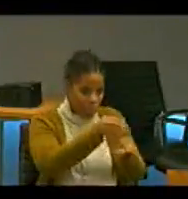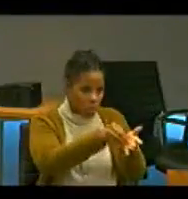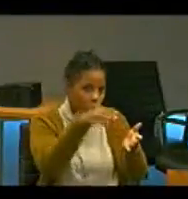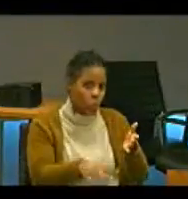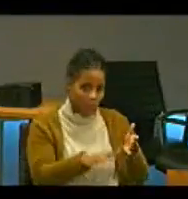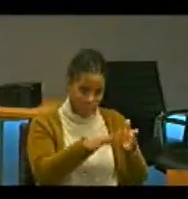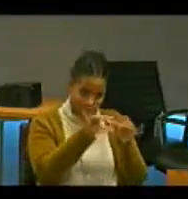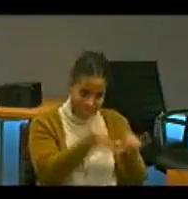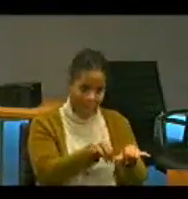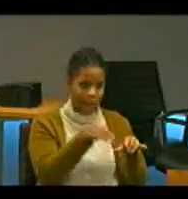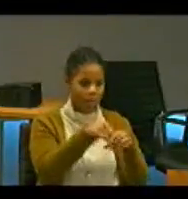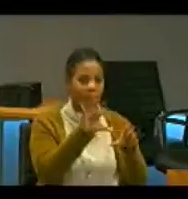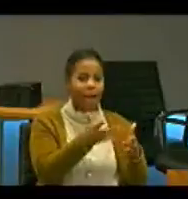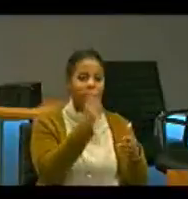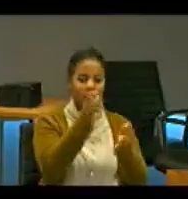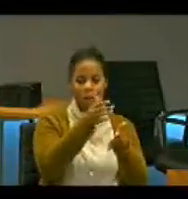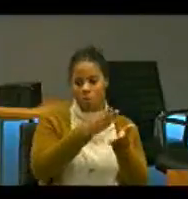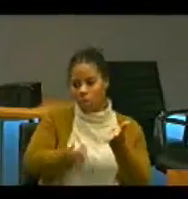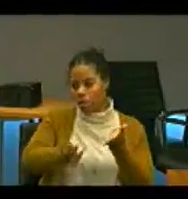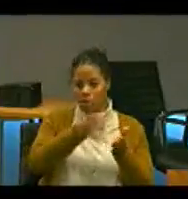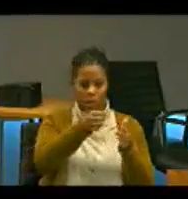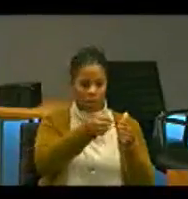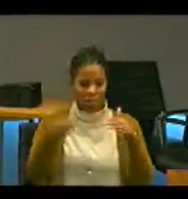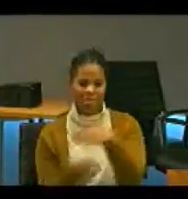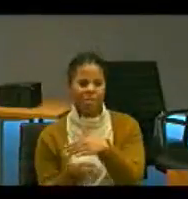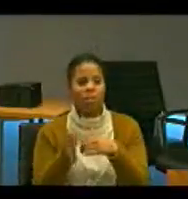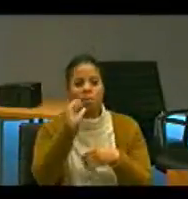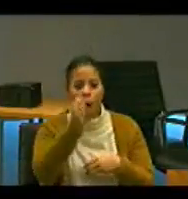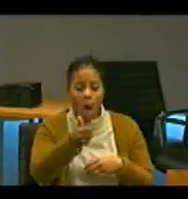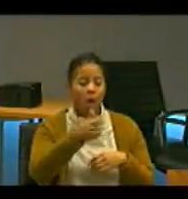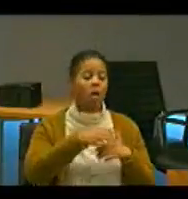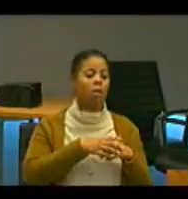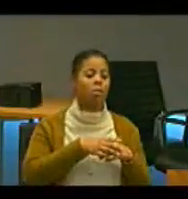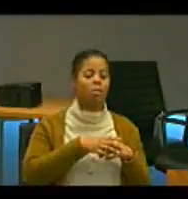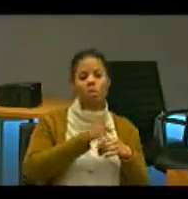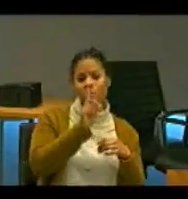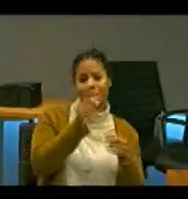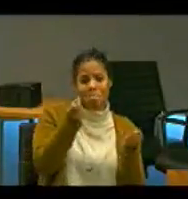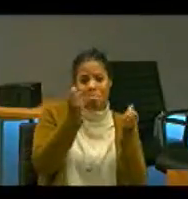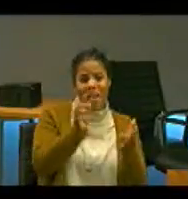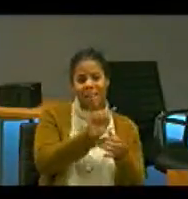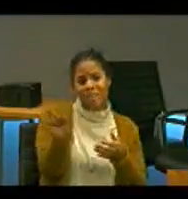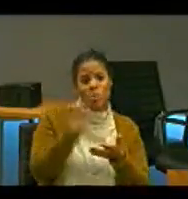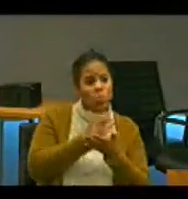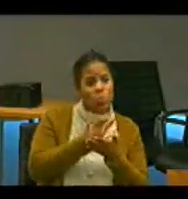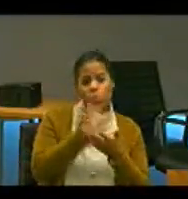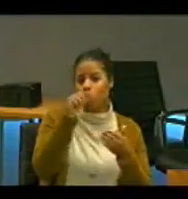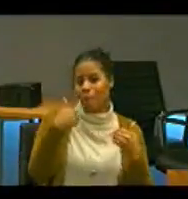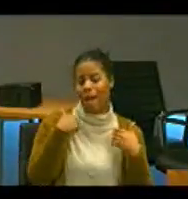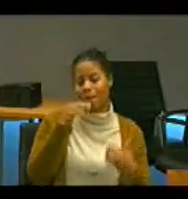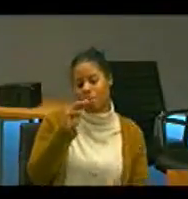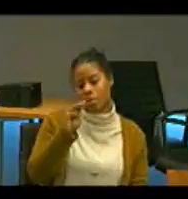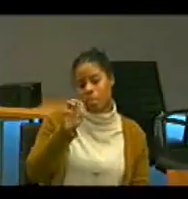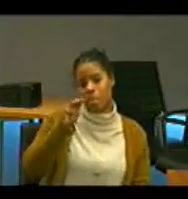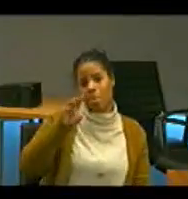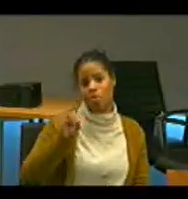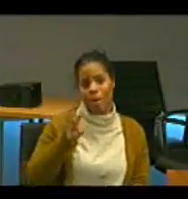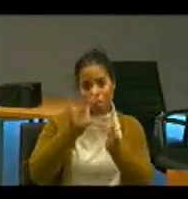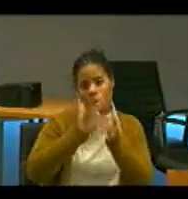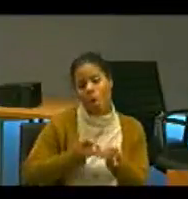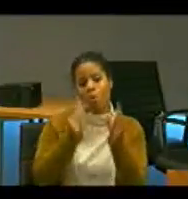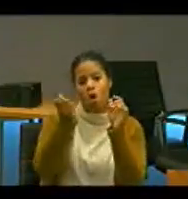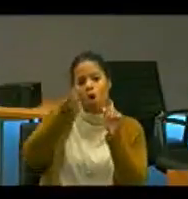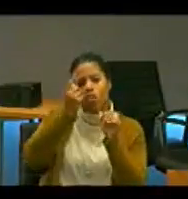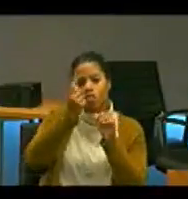that over-reliance, that unclarity of roles, many schools don't even have memoranda of understanding with their school resources